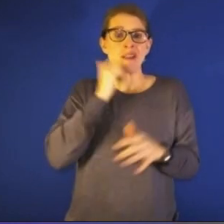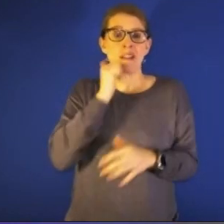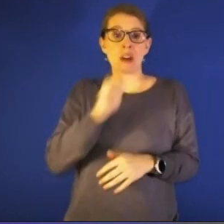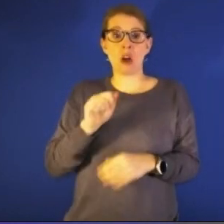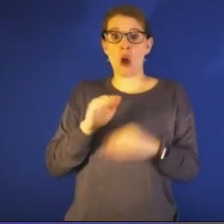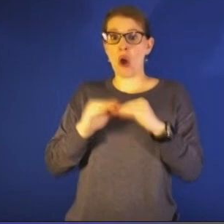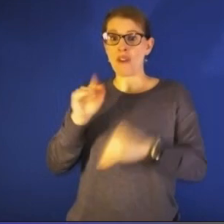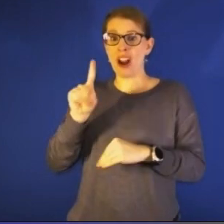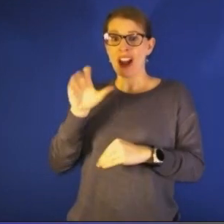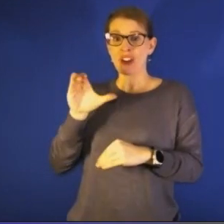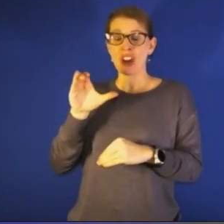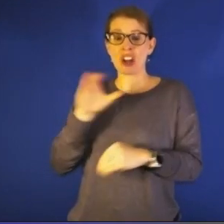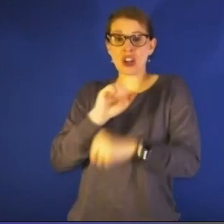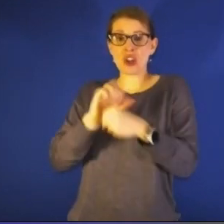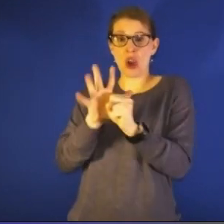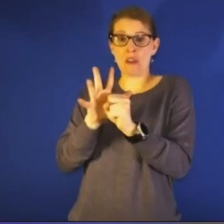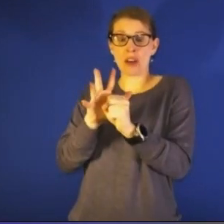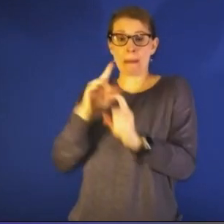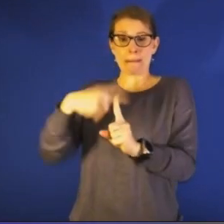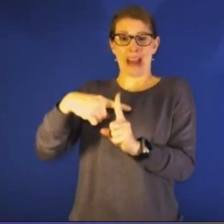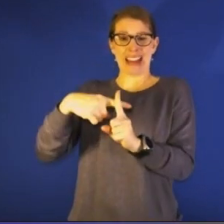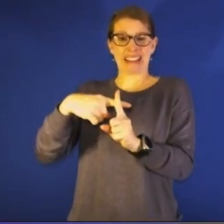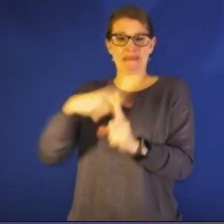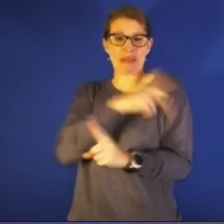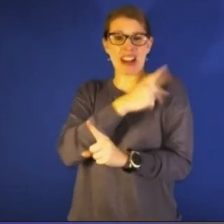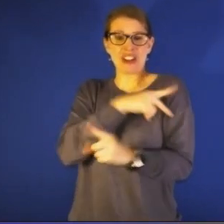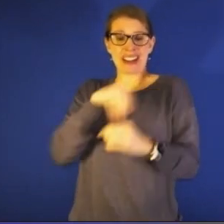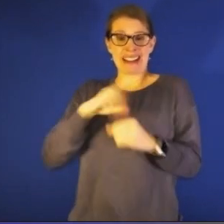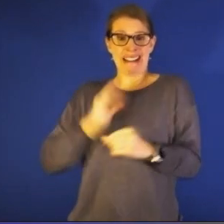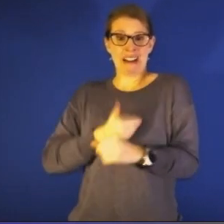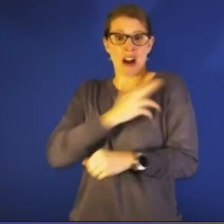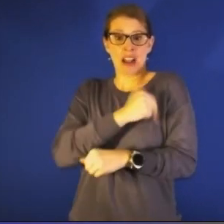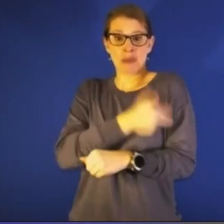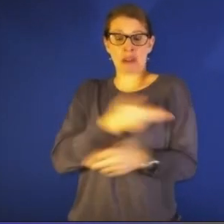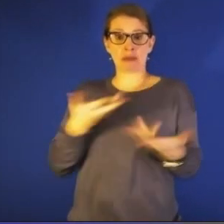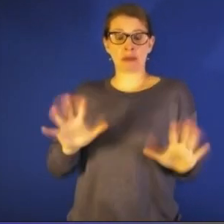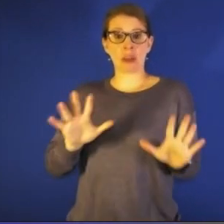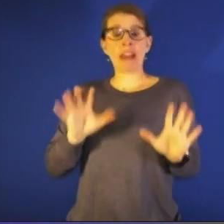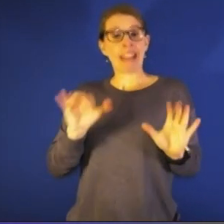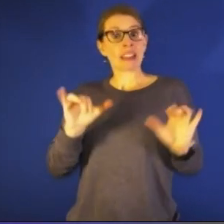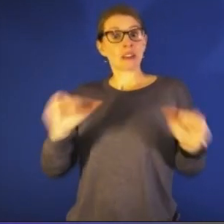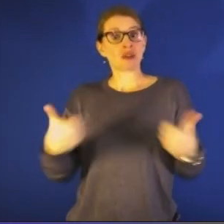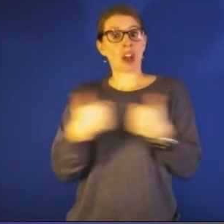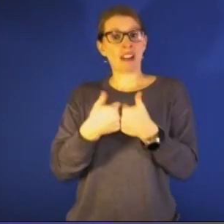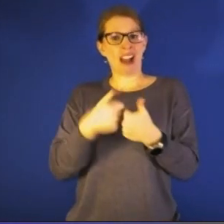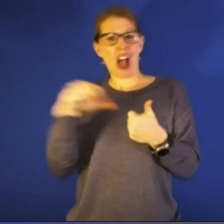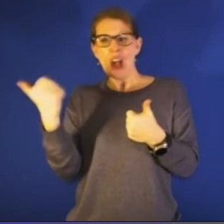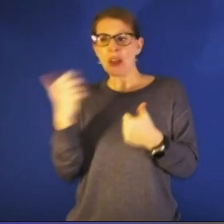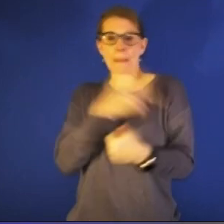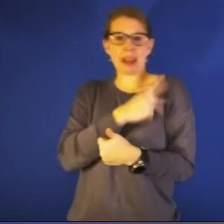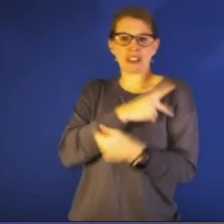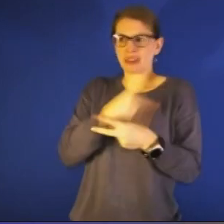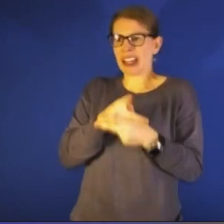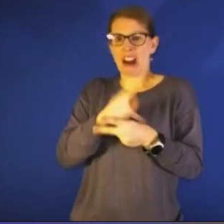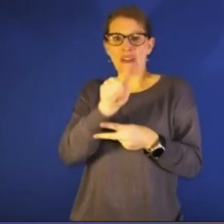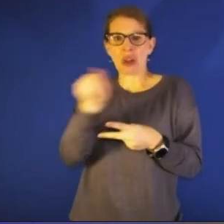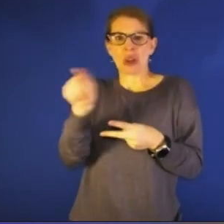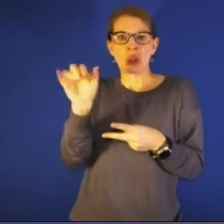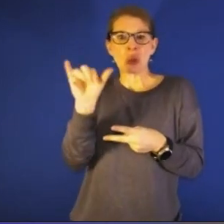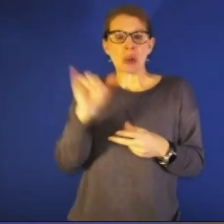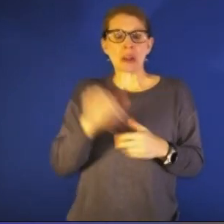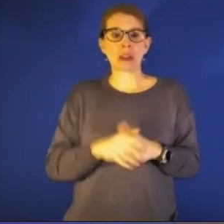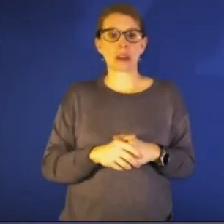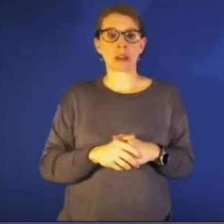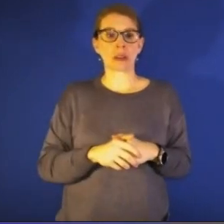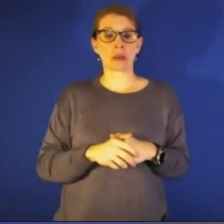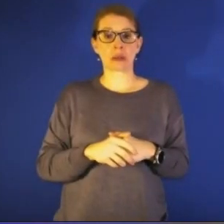patients in our hospital alone, and that's a challenge because you still have all your other patients to take care of, and you don't have as many people